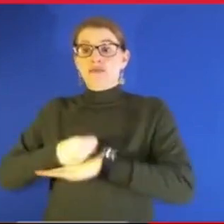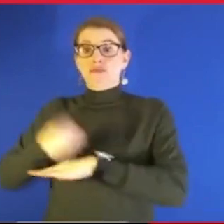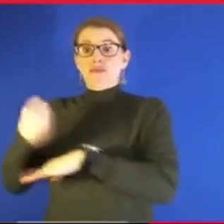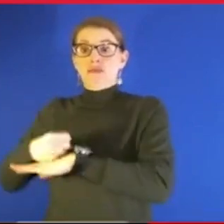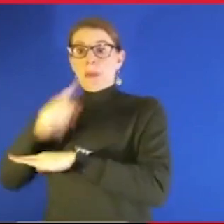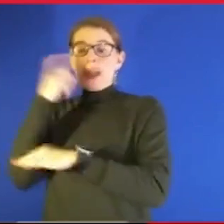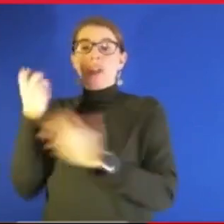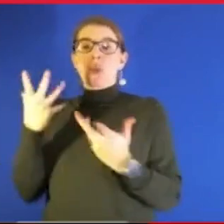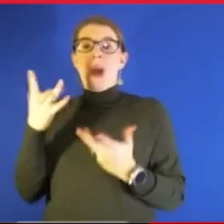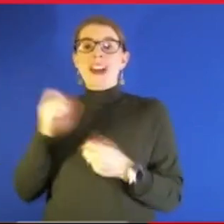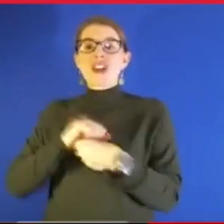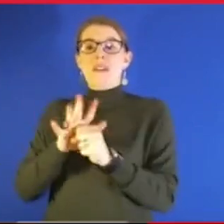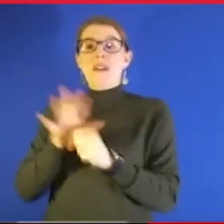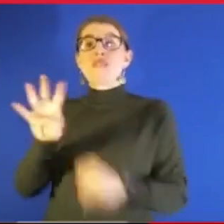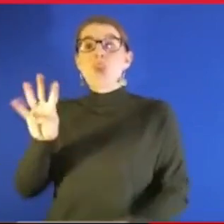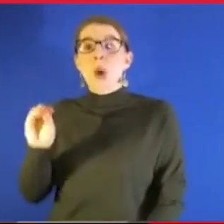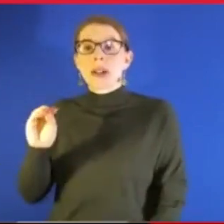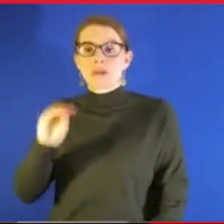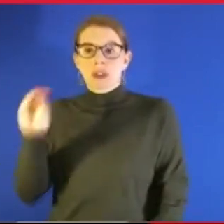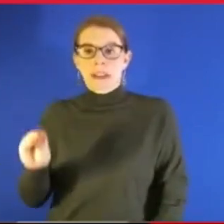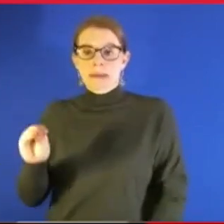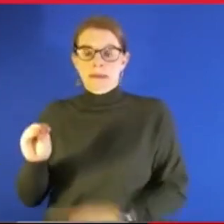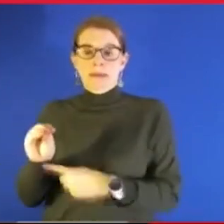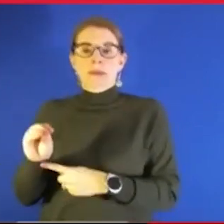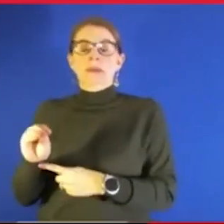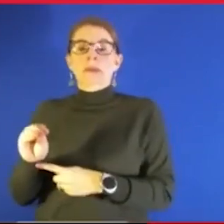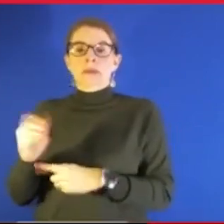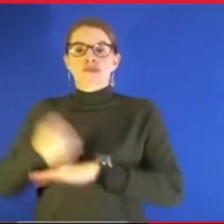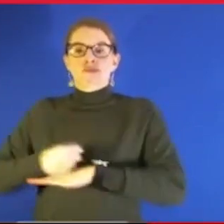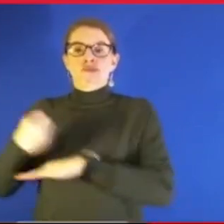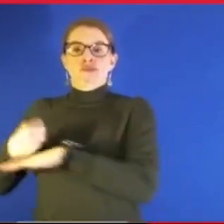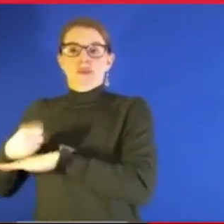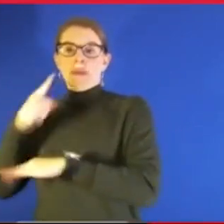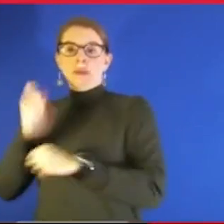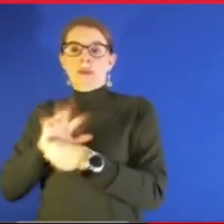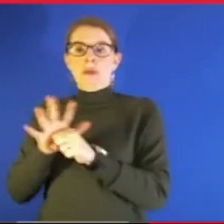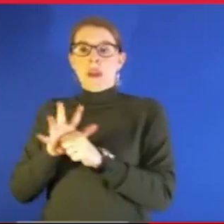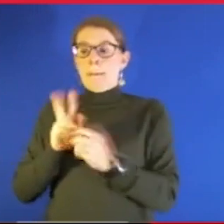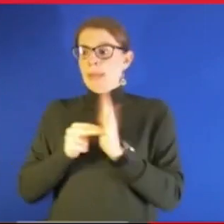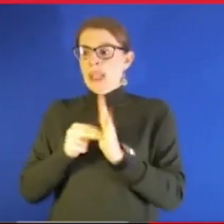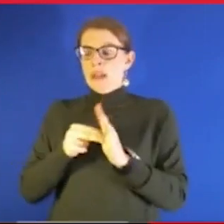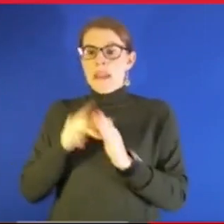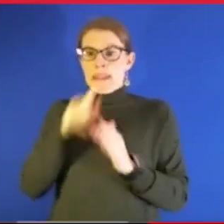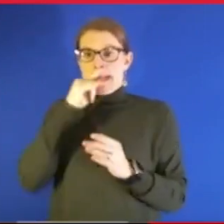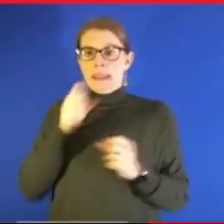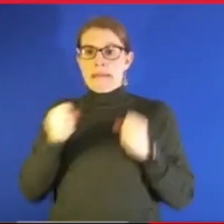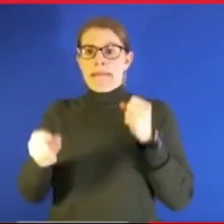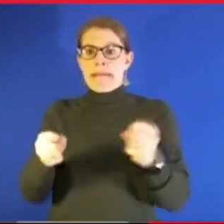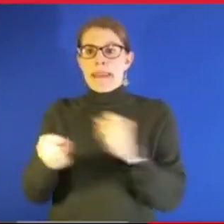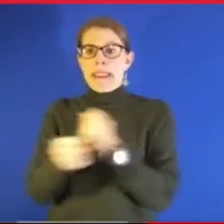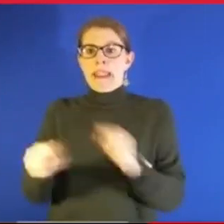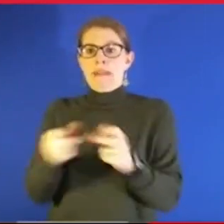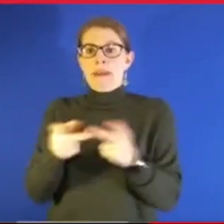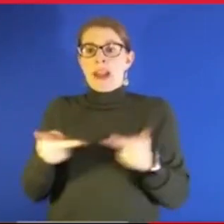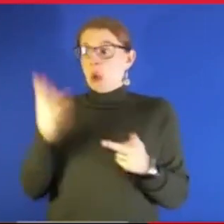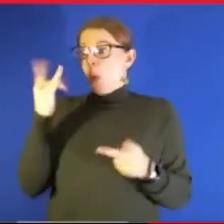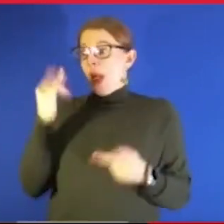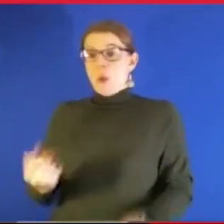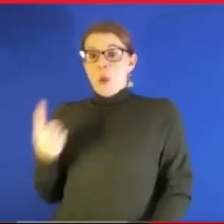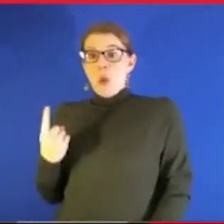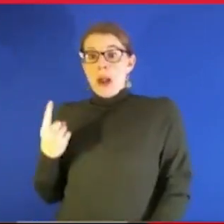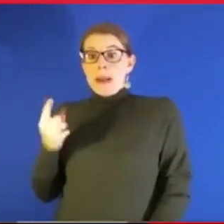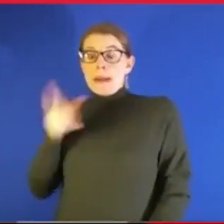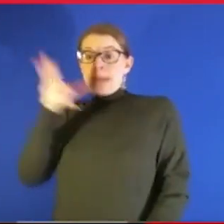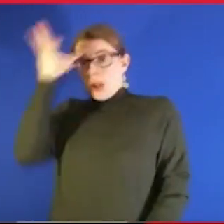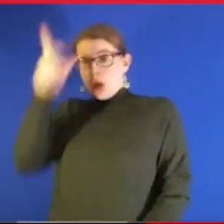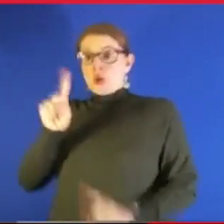COVID. 40%. So the issue of just getting kids into a safe place so that one of the parents can go to work is